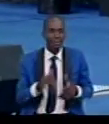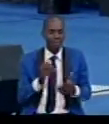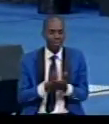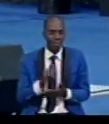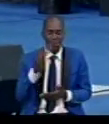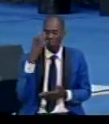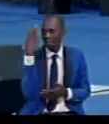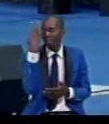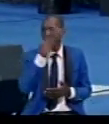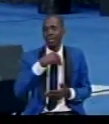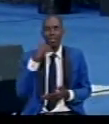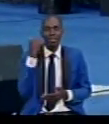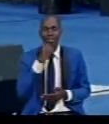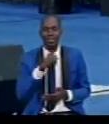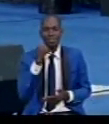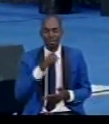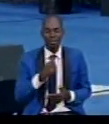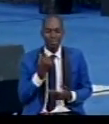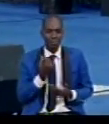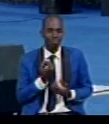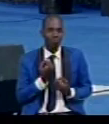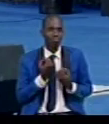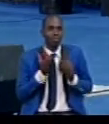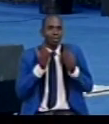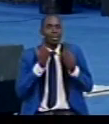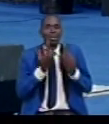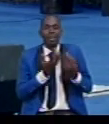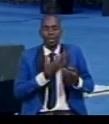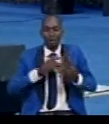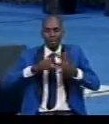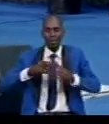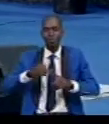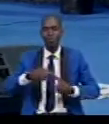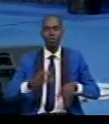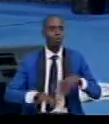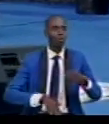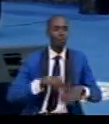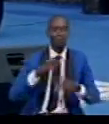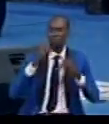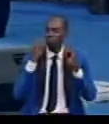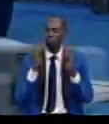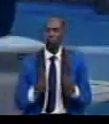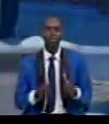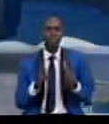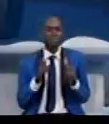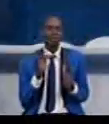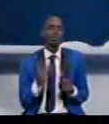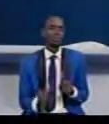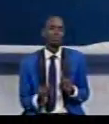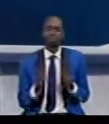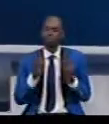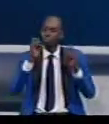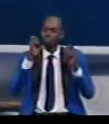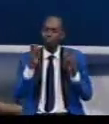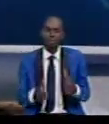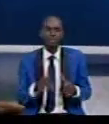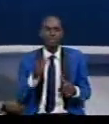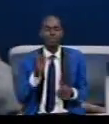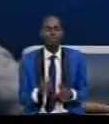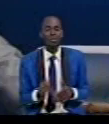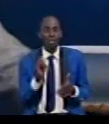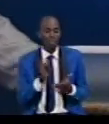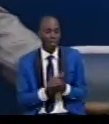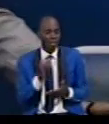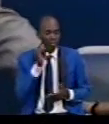arose and walked. Straightway, immediately, that